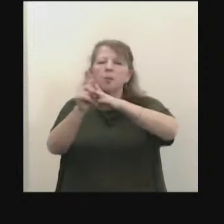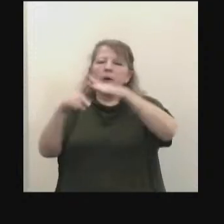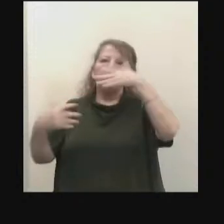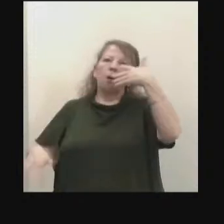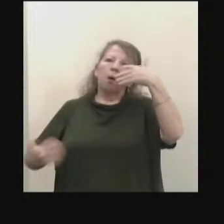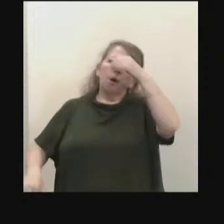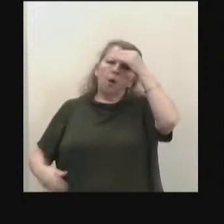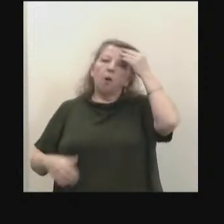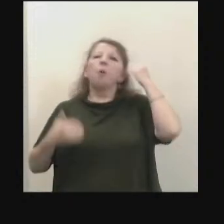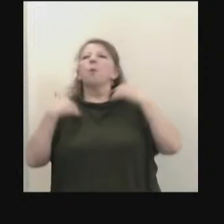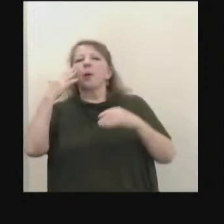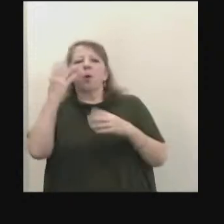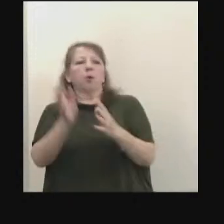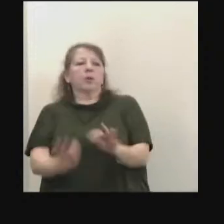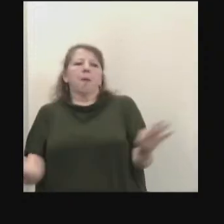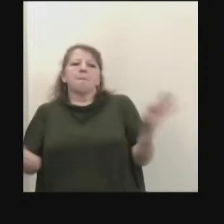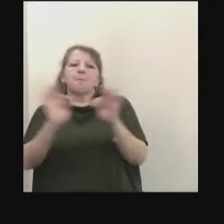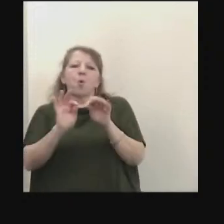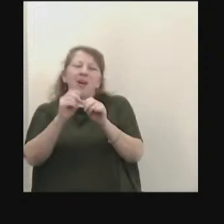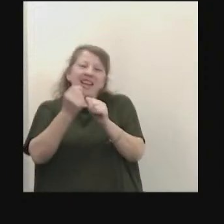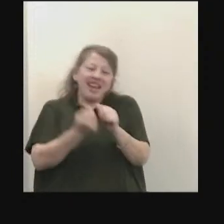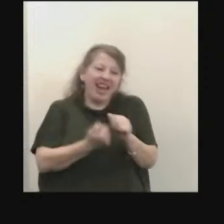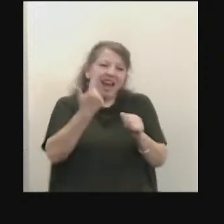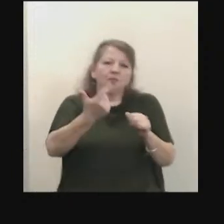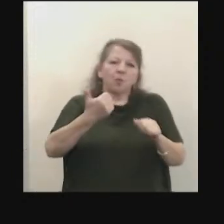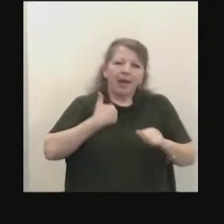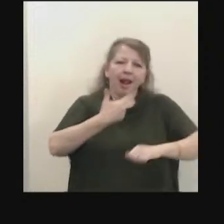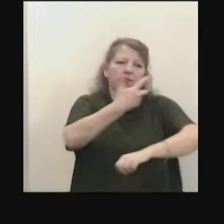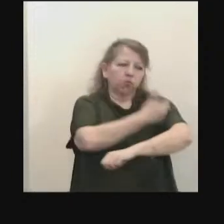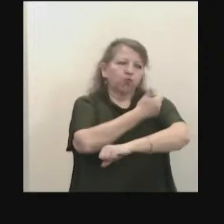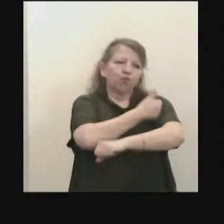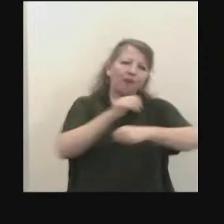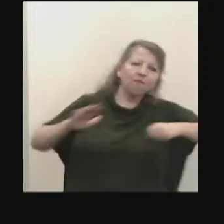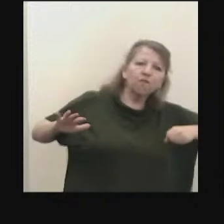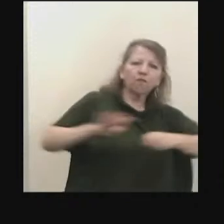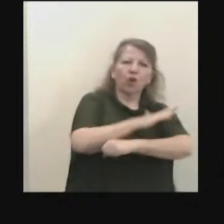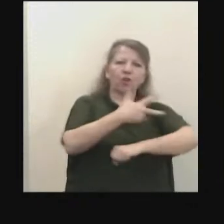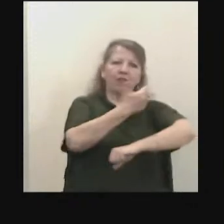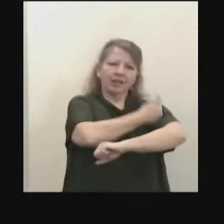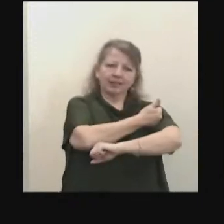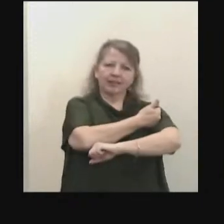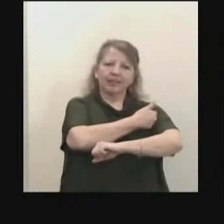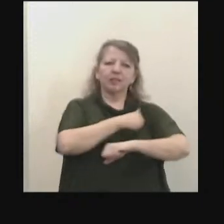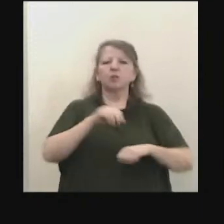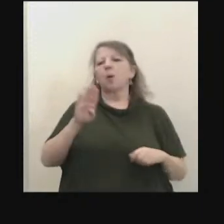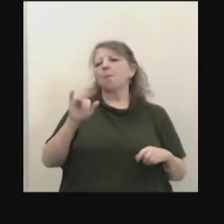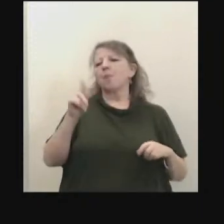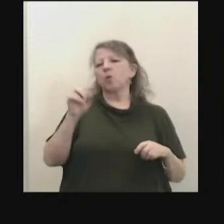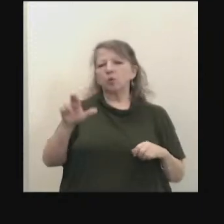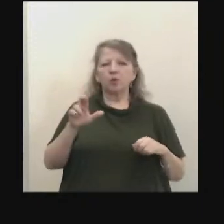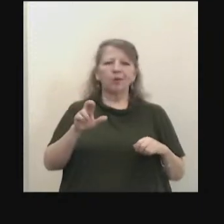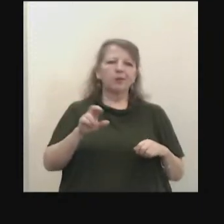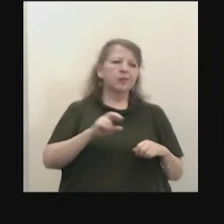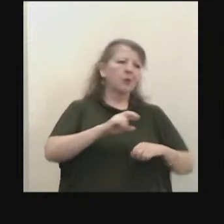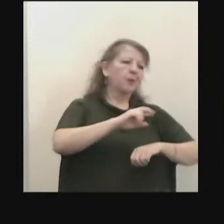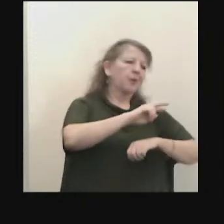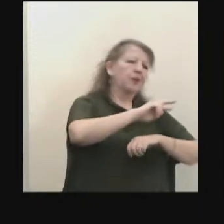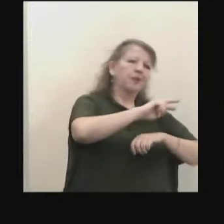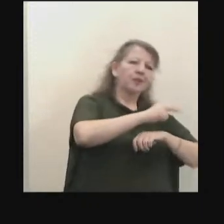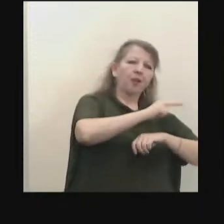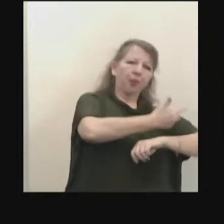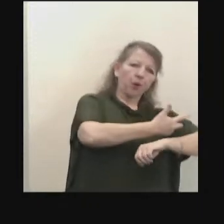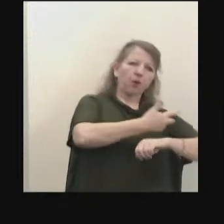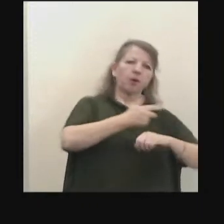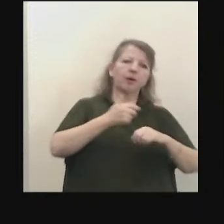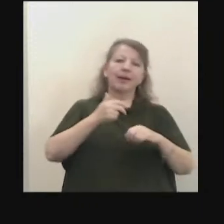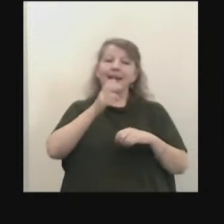everybody get every single vaccine dose that they can, that it's recommended. So booster doses for anybody 18 and up is very,